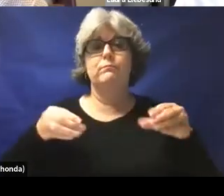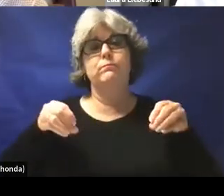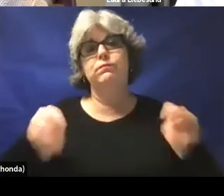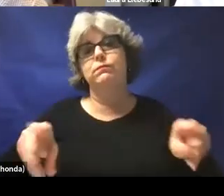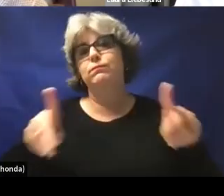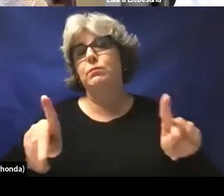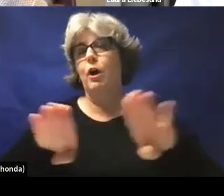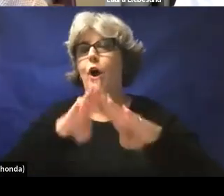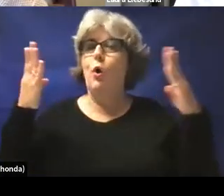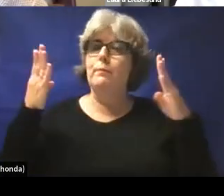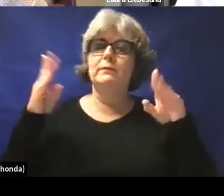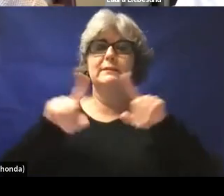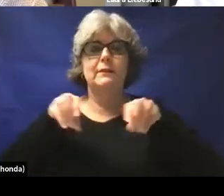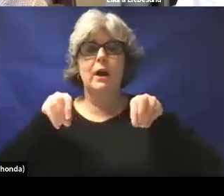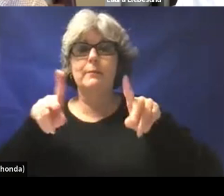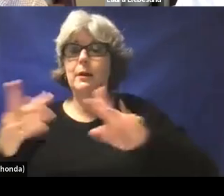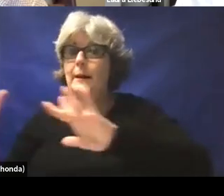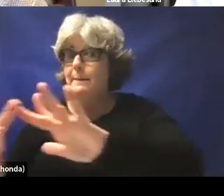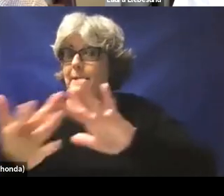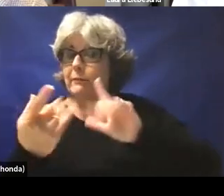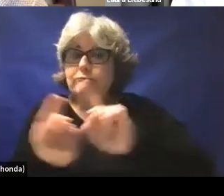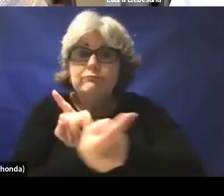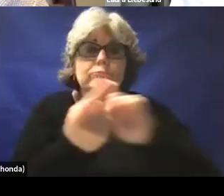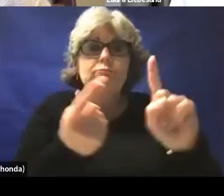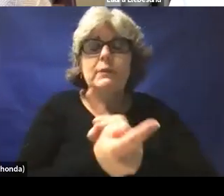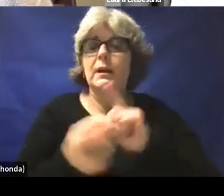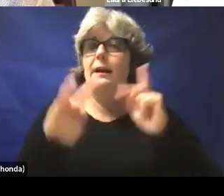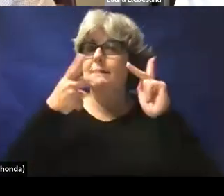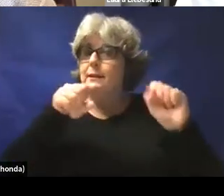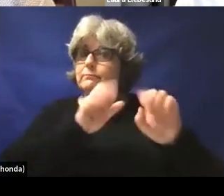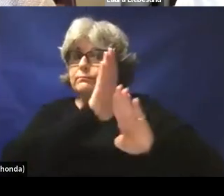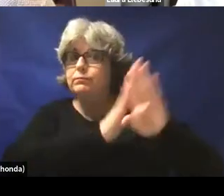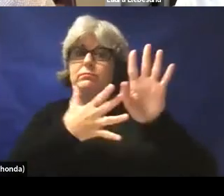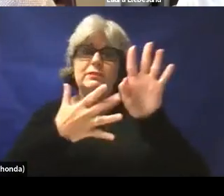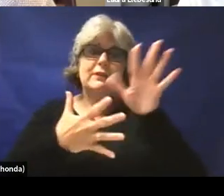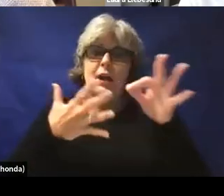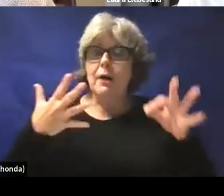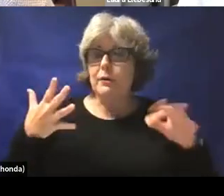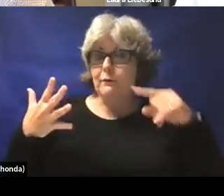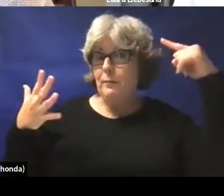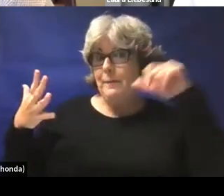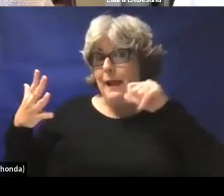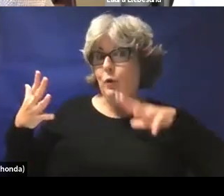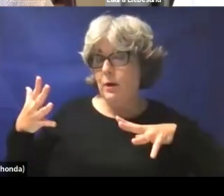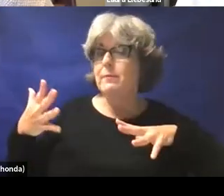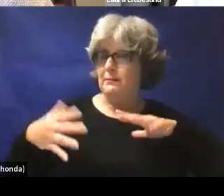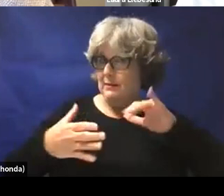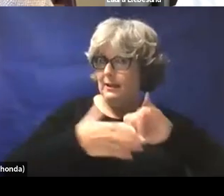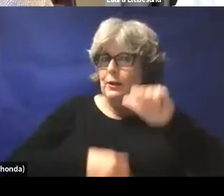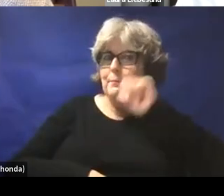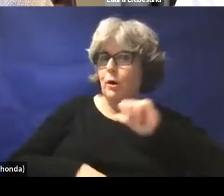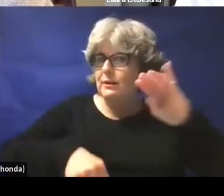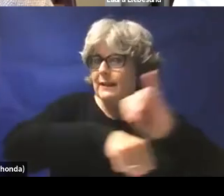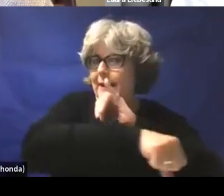industry, not only in terms of networking, but in seeing the possibilities and options for Black women in the industry.